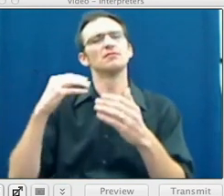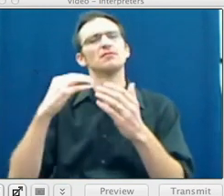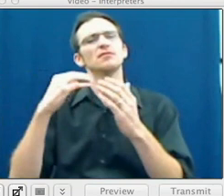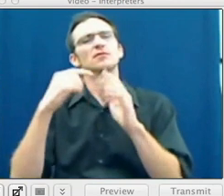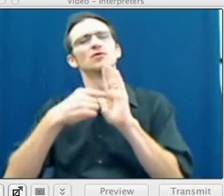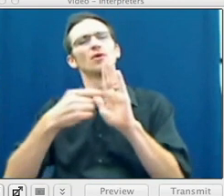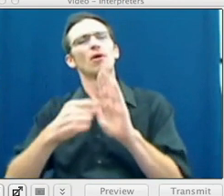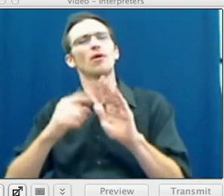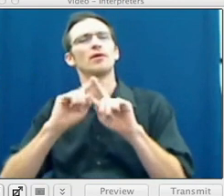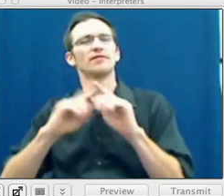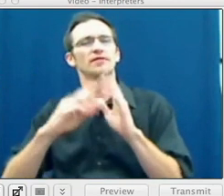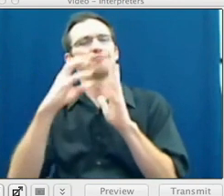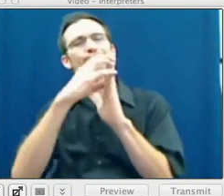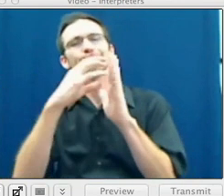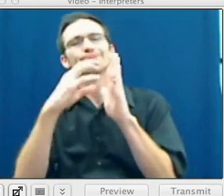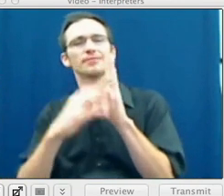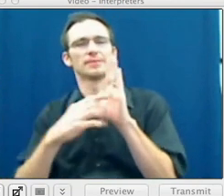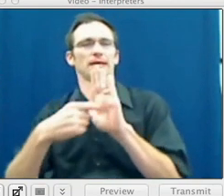examples.